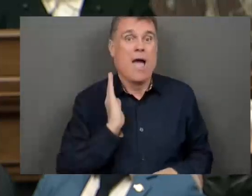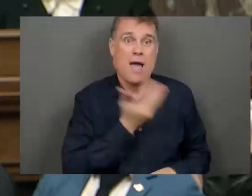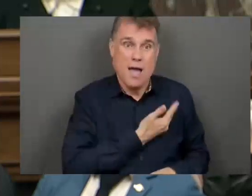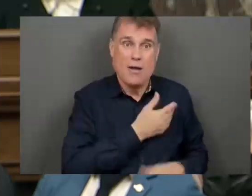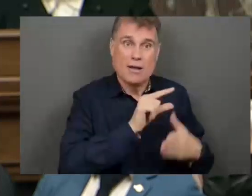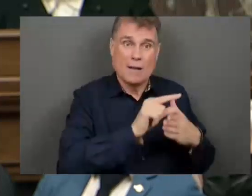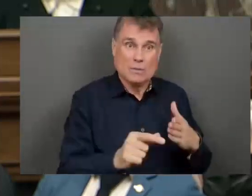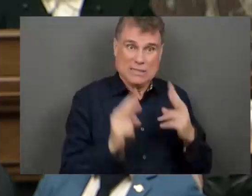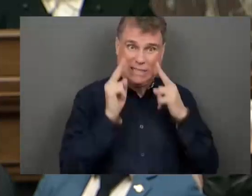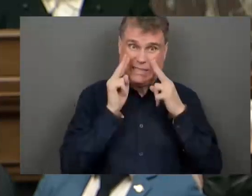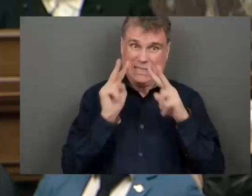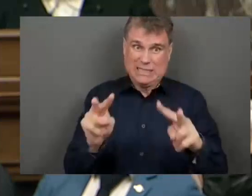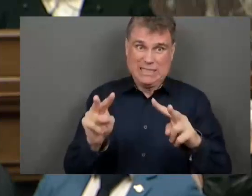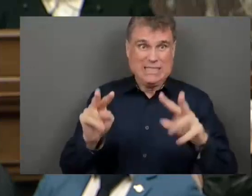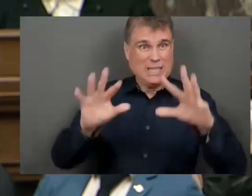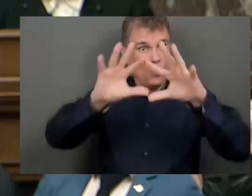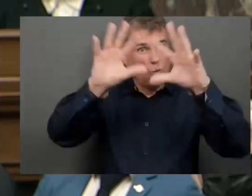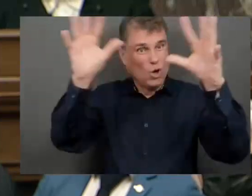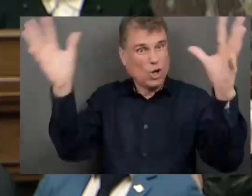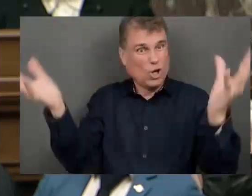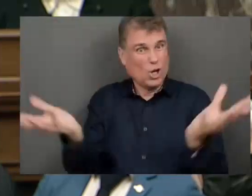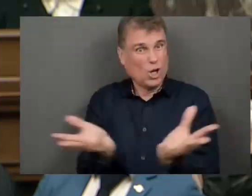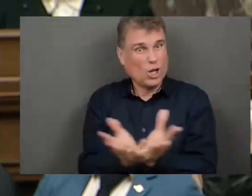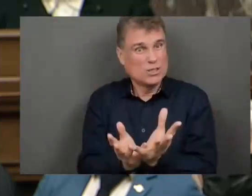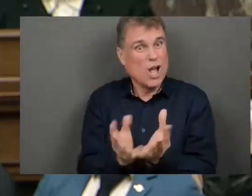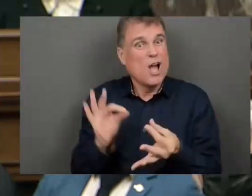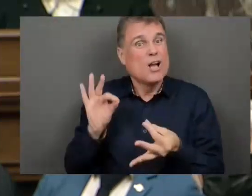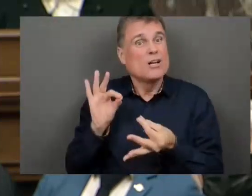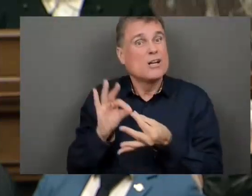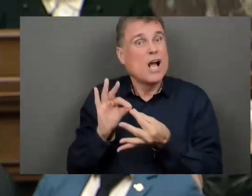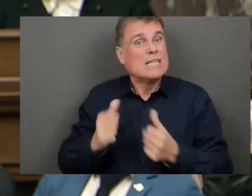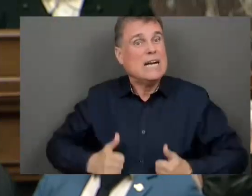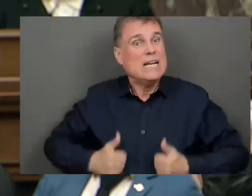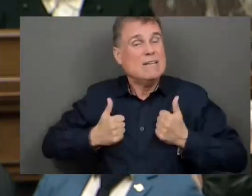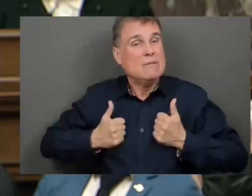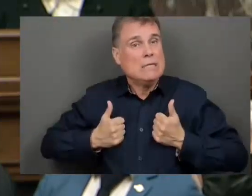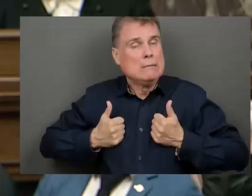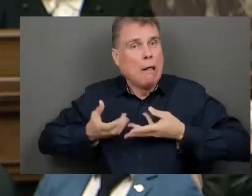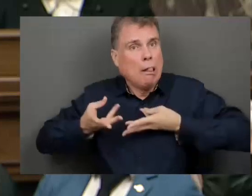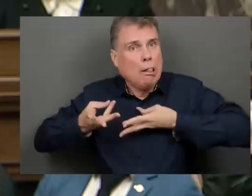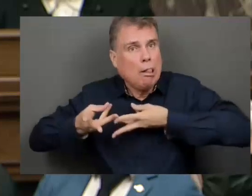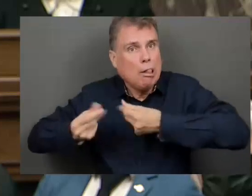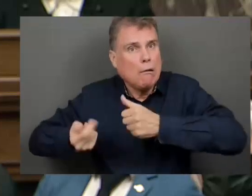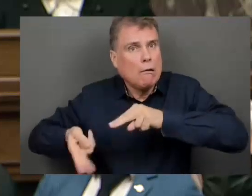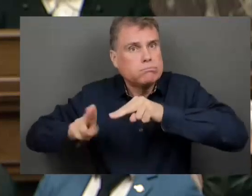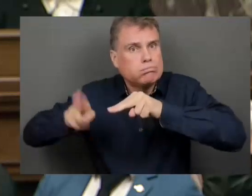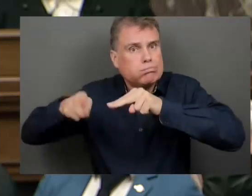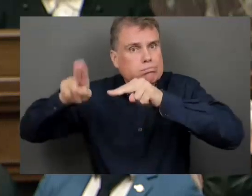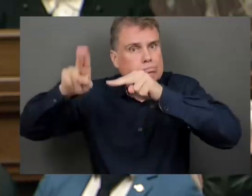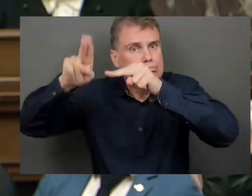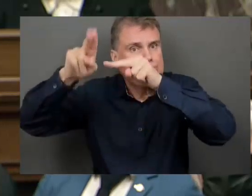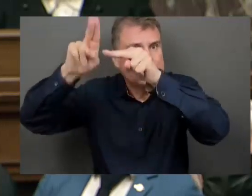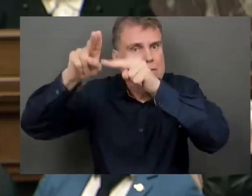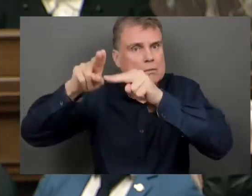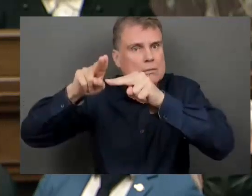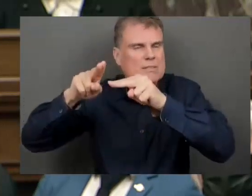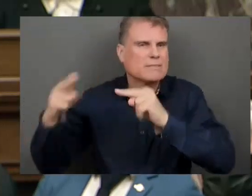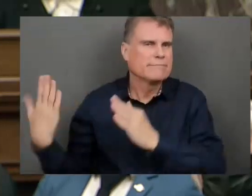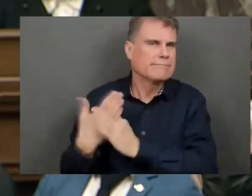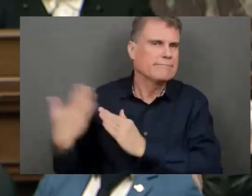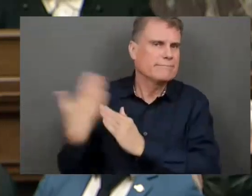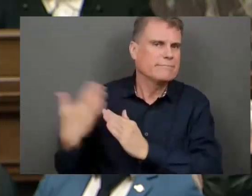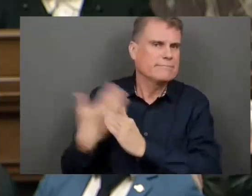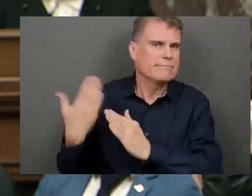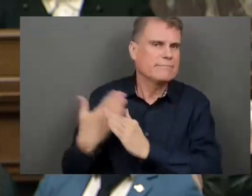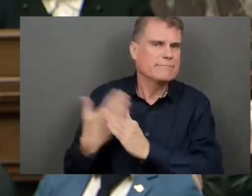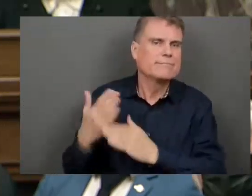inflation. We see people in every corner of the province, at every corner of... Members, let her conclude.